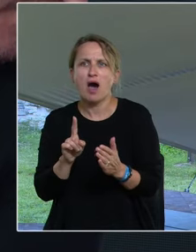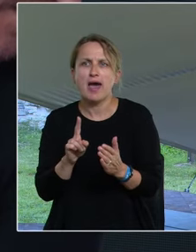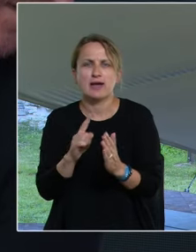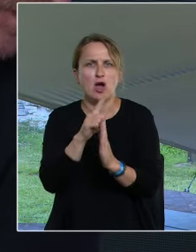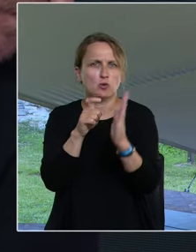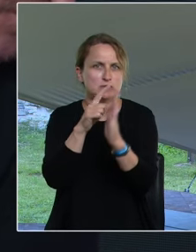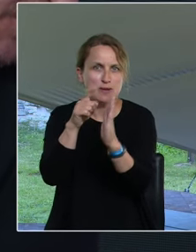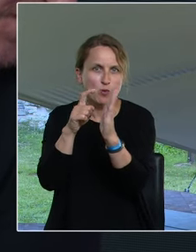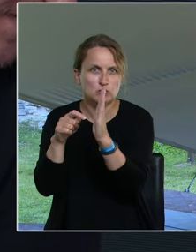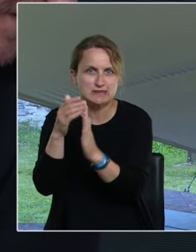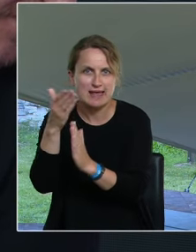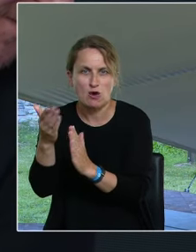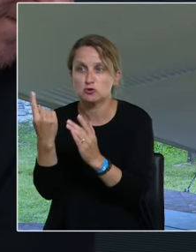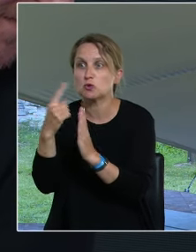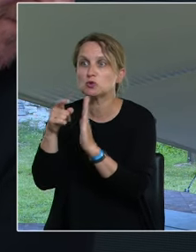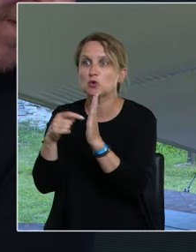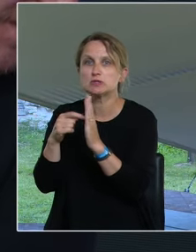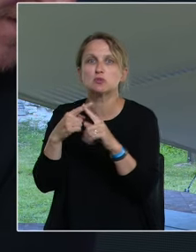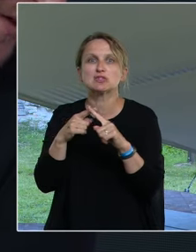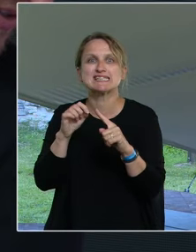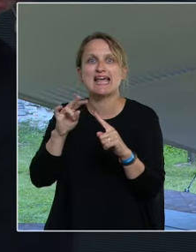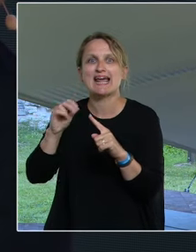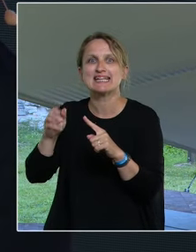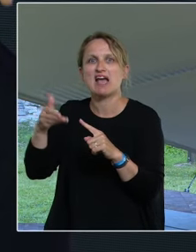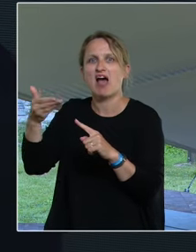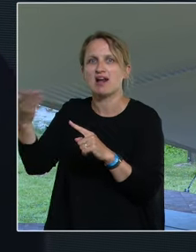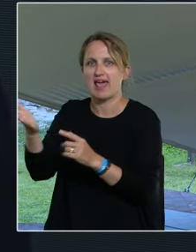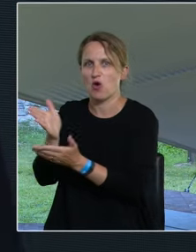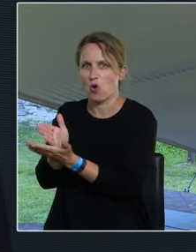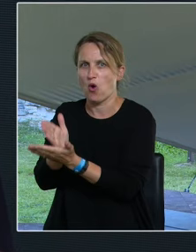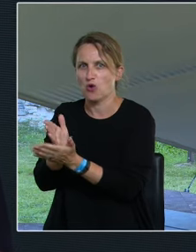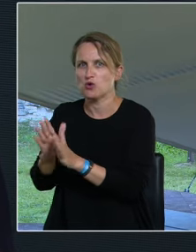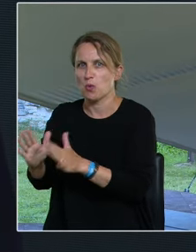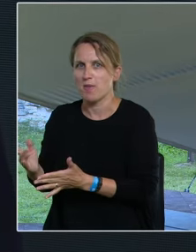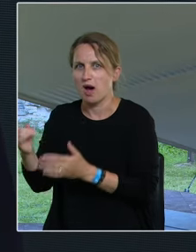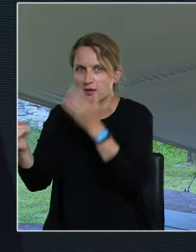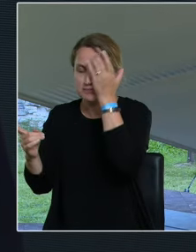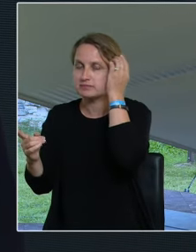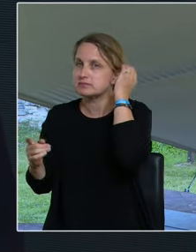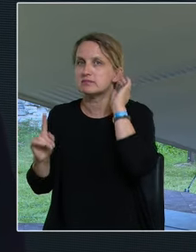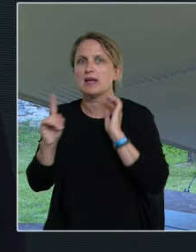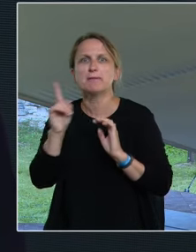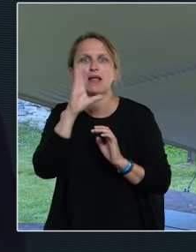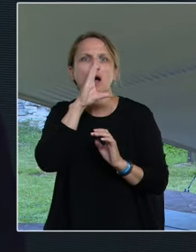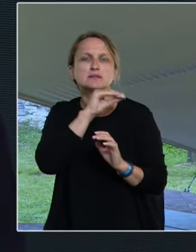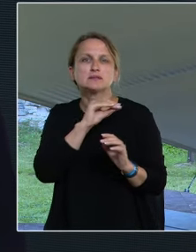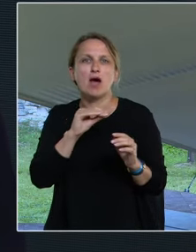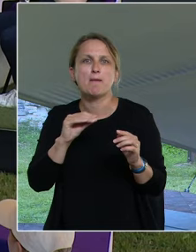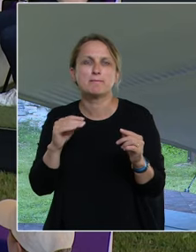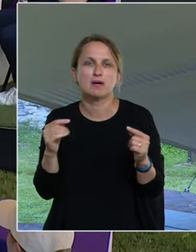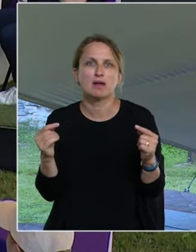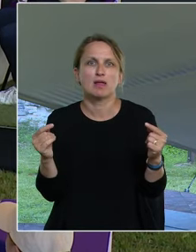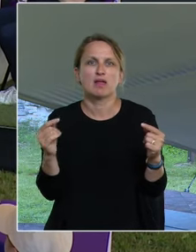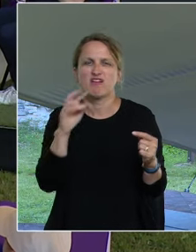Xenia. What could possibly go wrong with fashion being created and used in the metaverse? What possibly could go